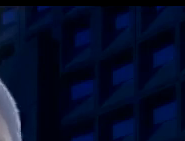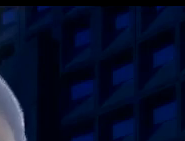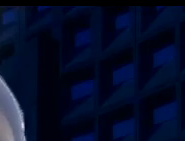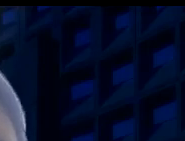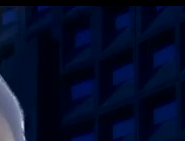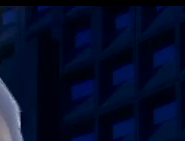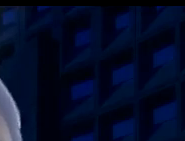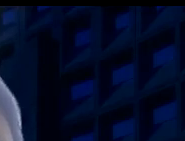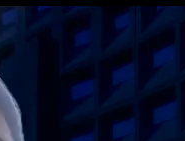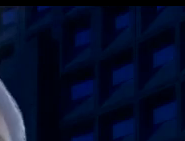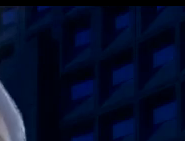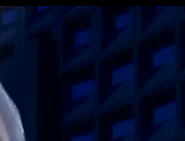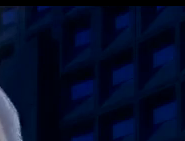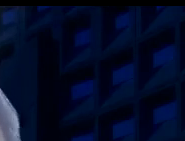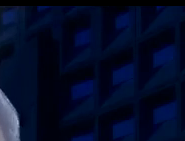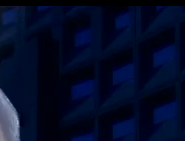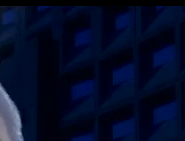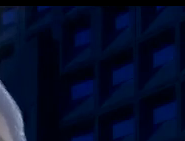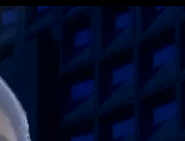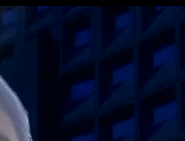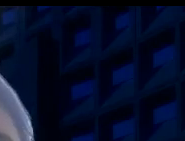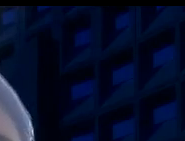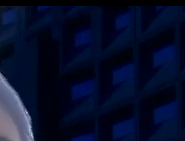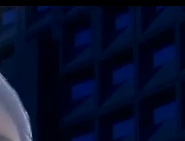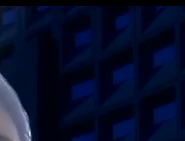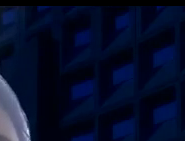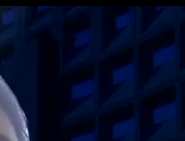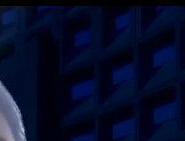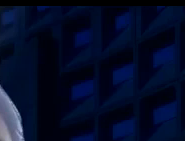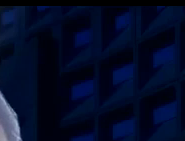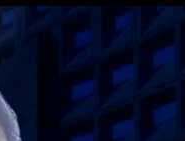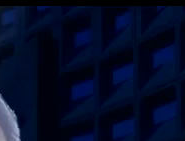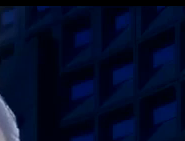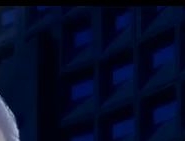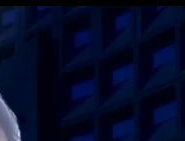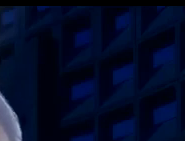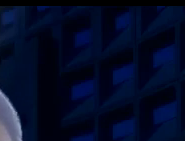properties address these needs that have been made even worse during COVID.